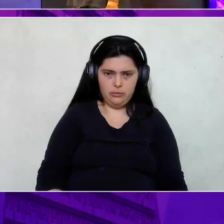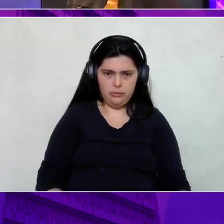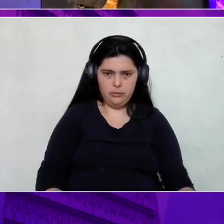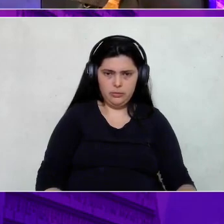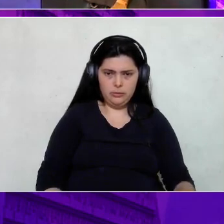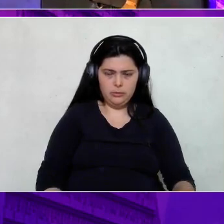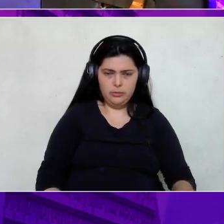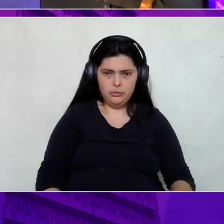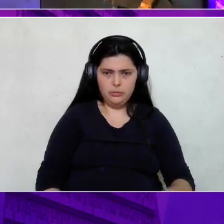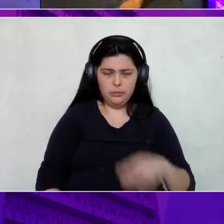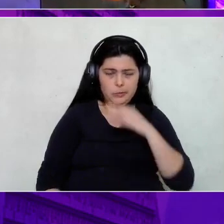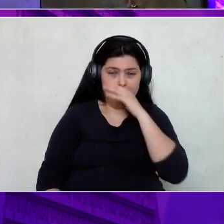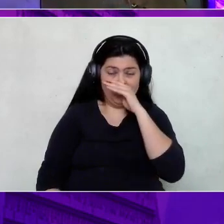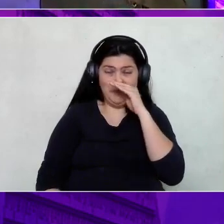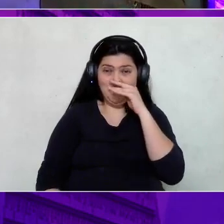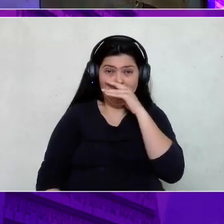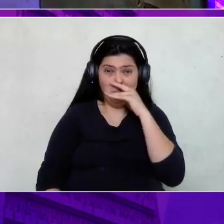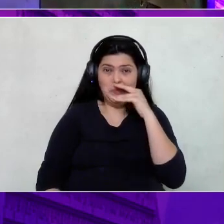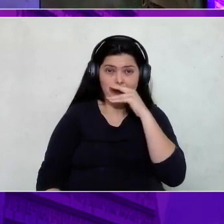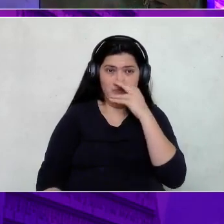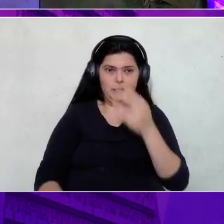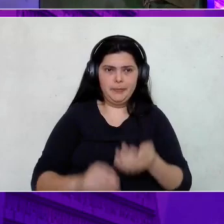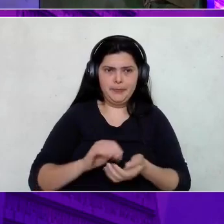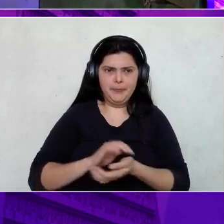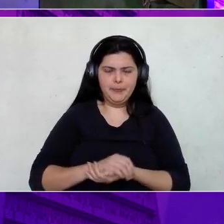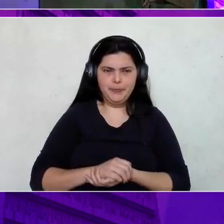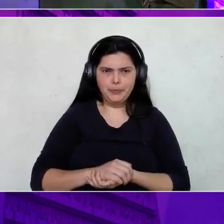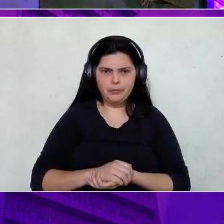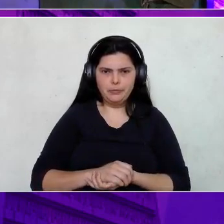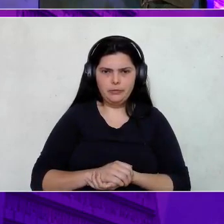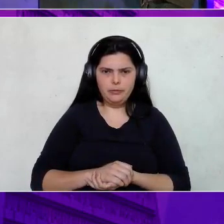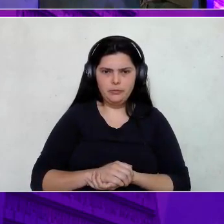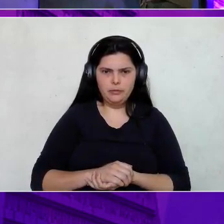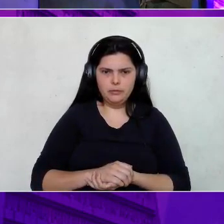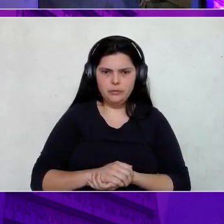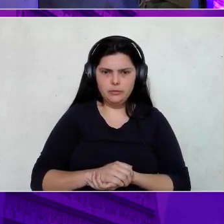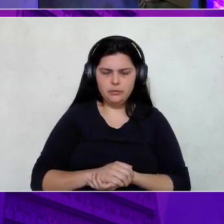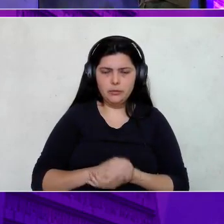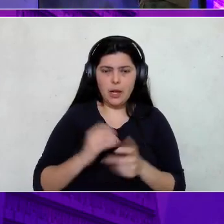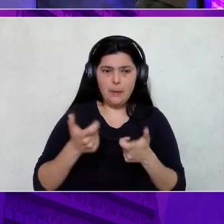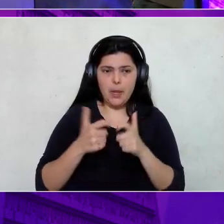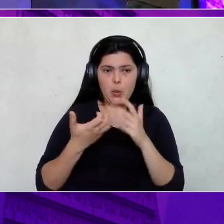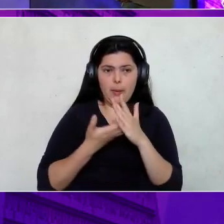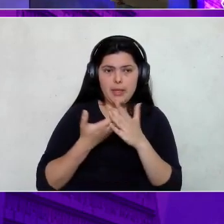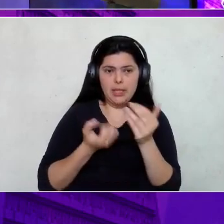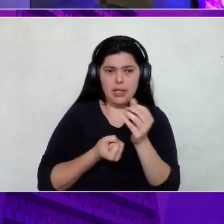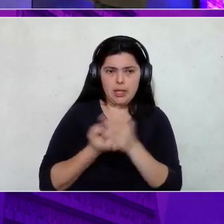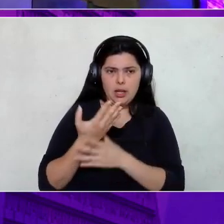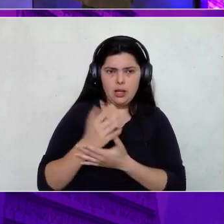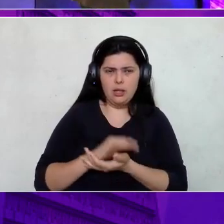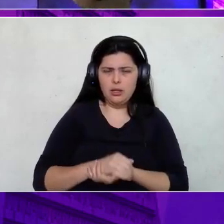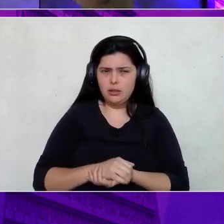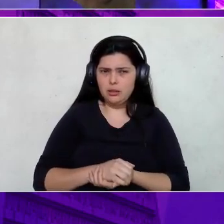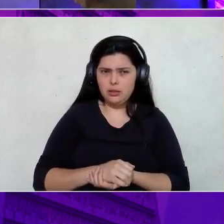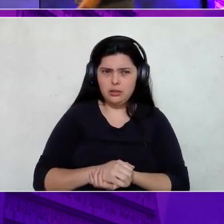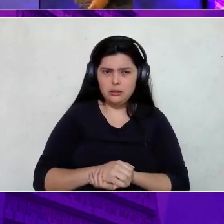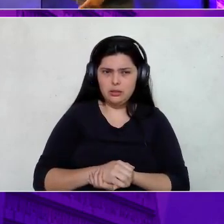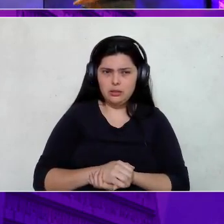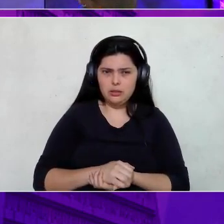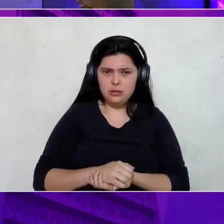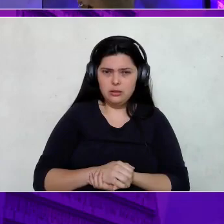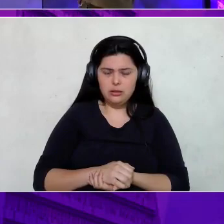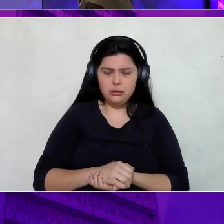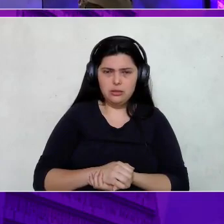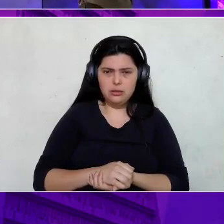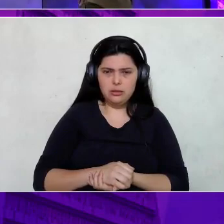and responsibilities, and training and development. Decisions may be taken to select or replace a micro-enterprise